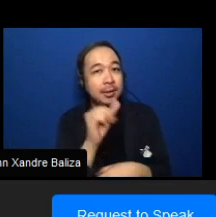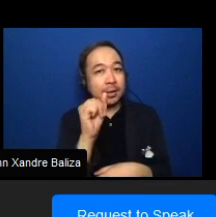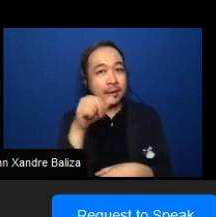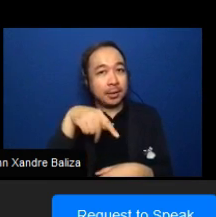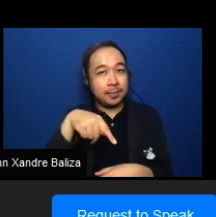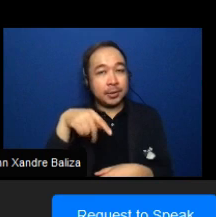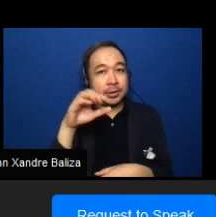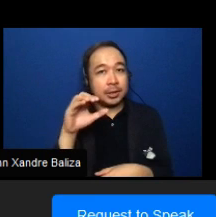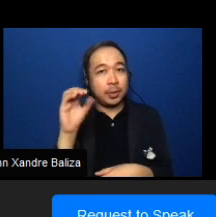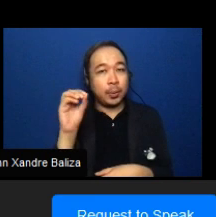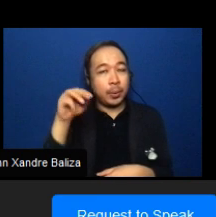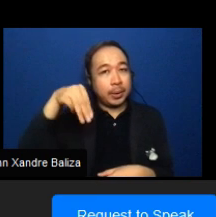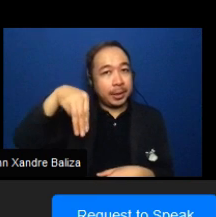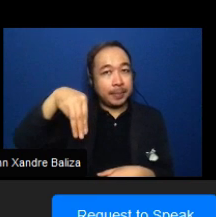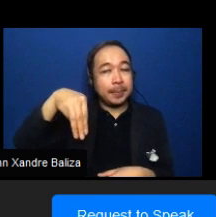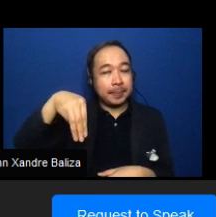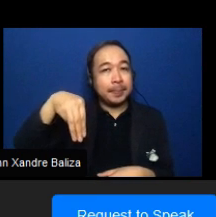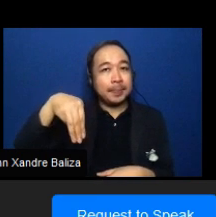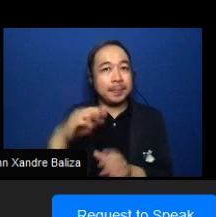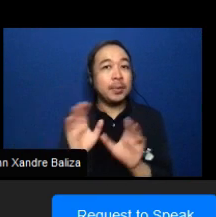APCOM Foundation to take the floor.